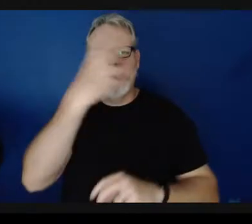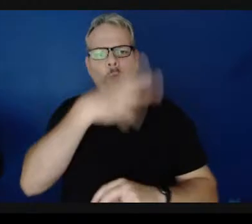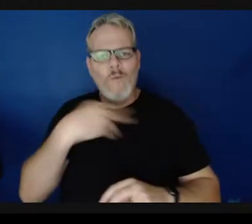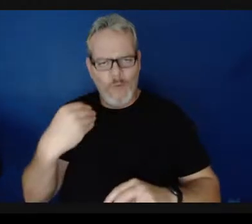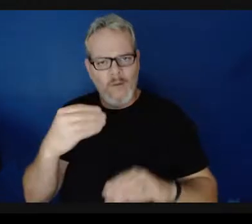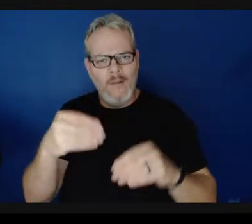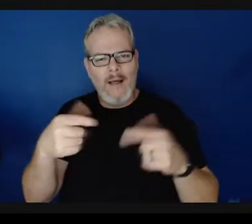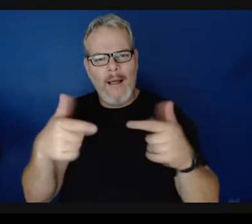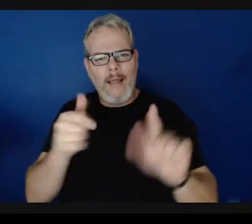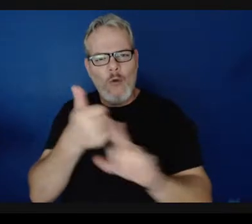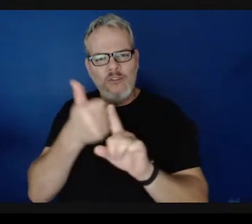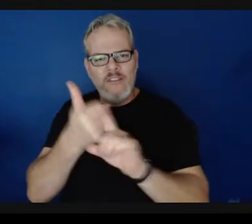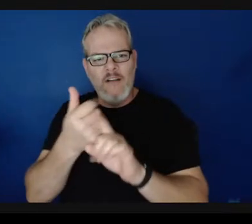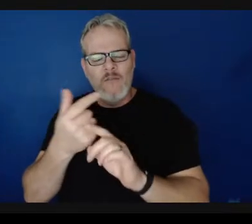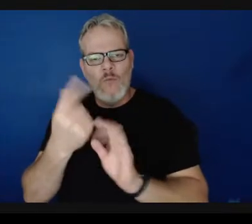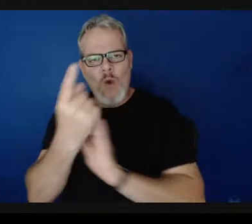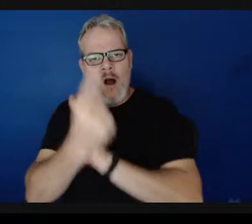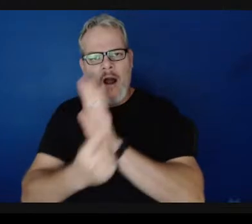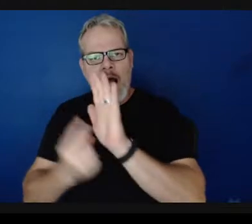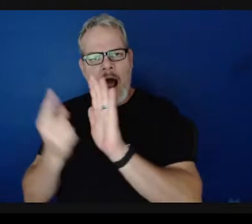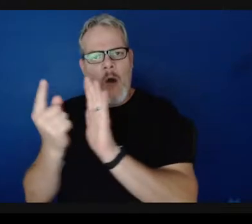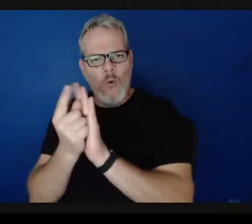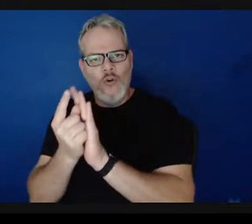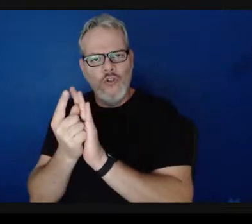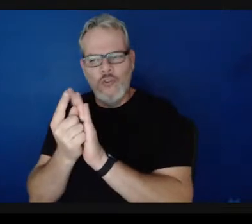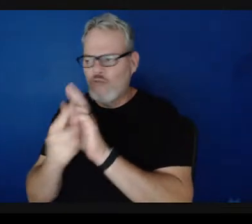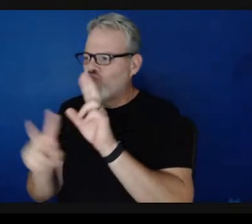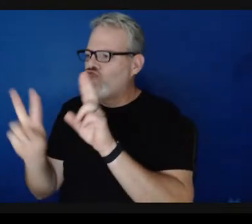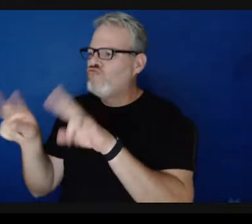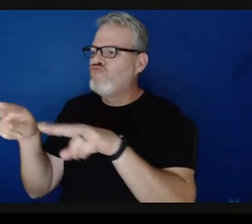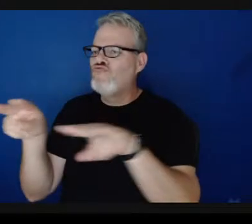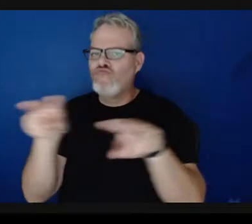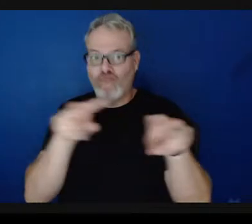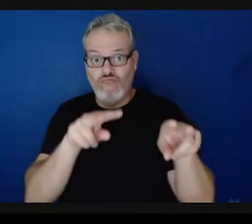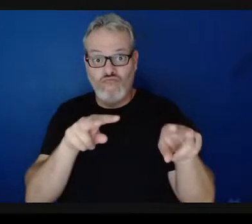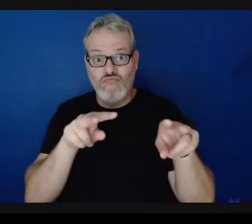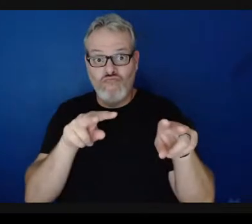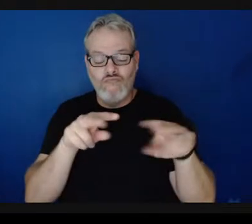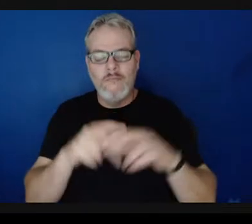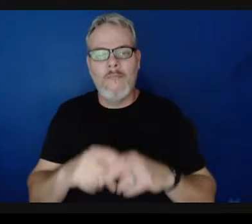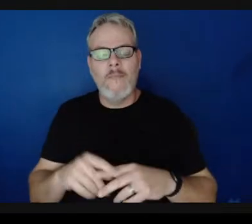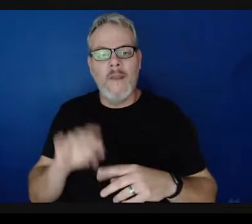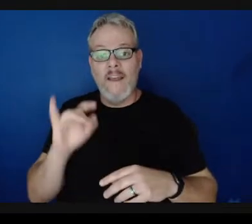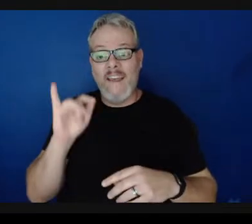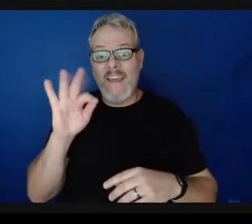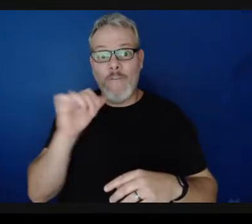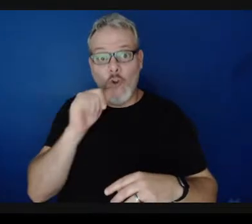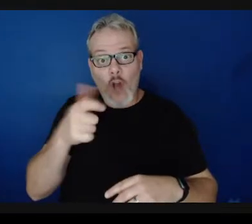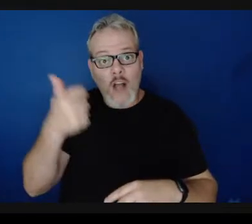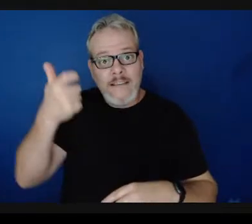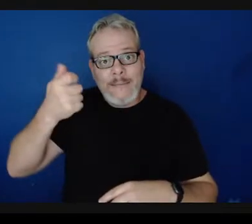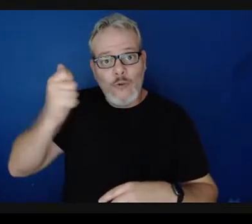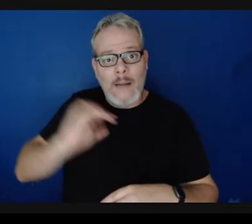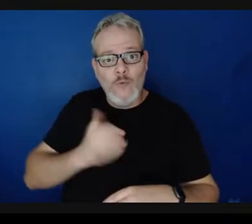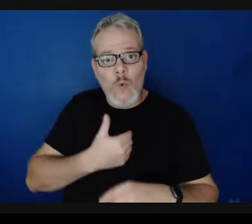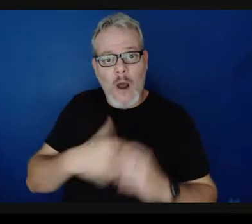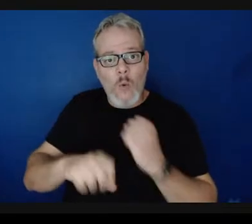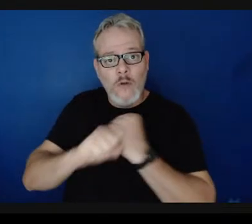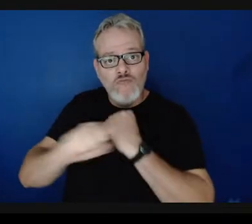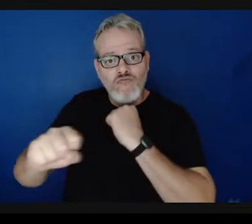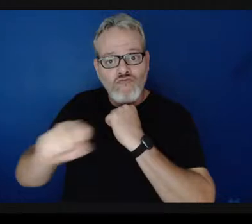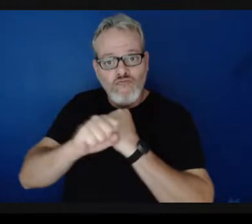And if you are not subscribed to our newsletter, I encourage you to do so. scan that QR code or go to